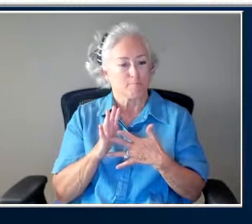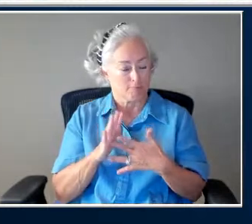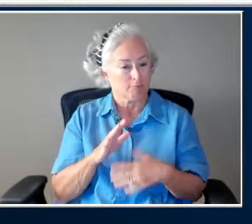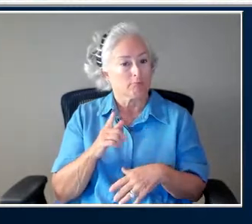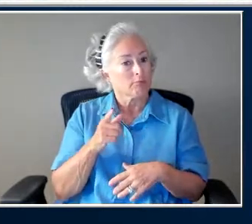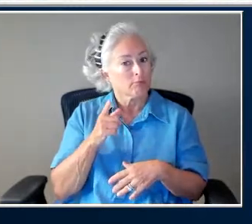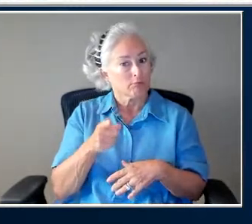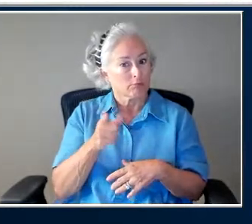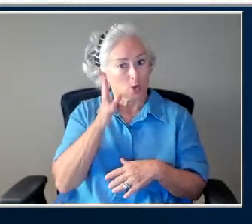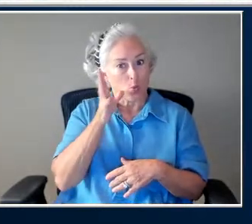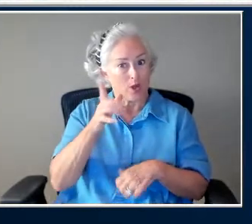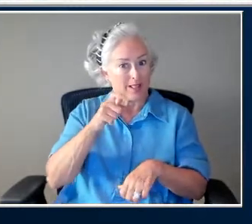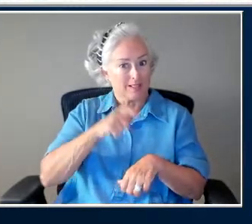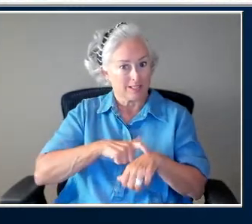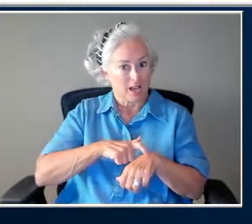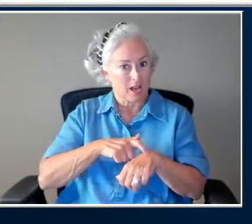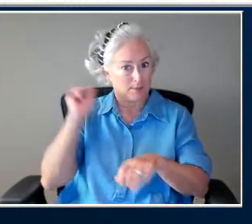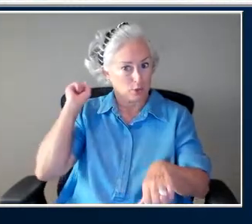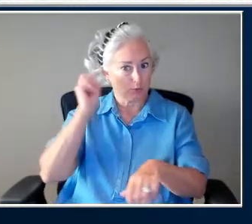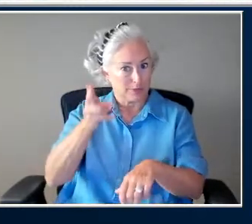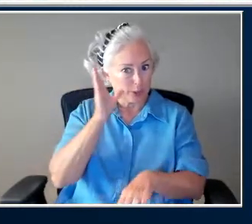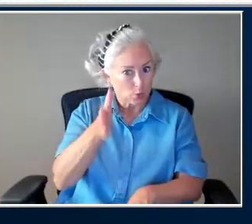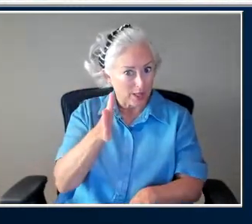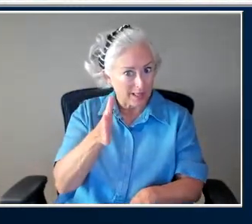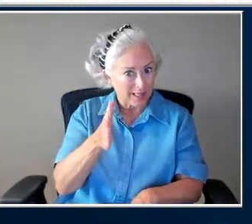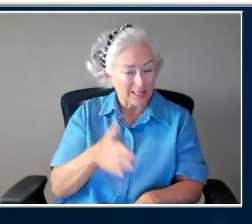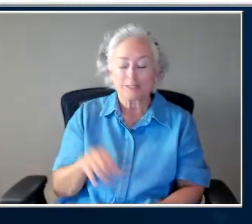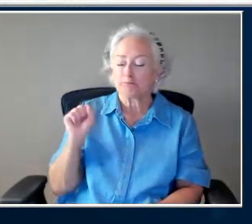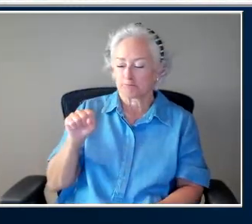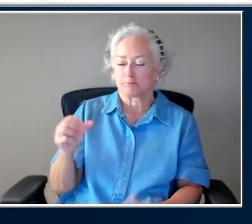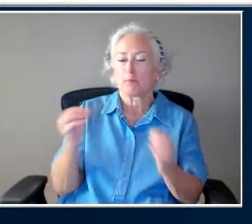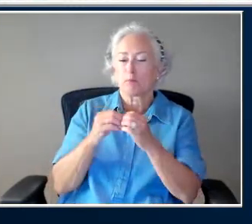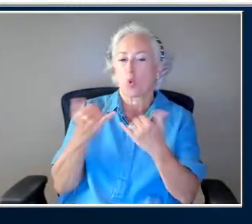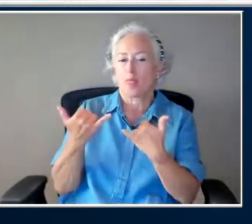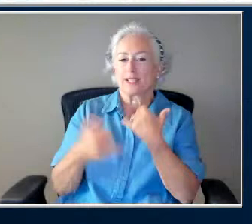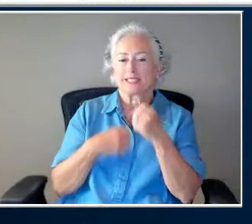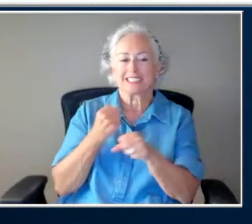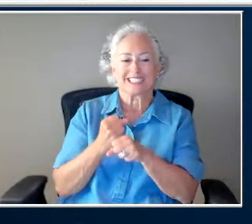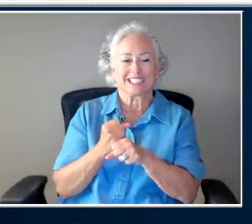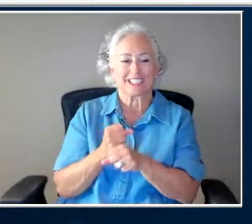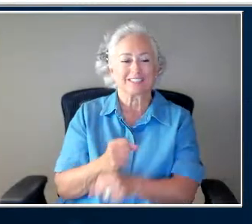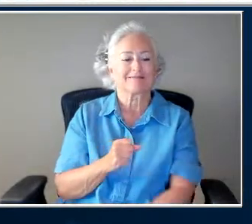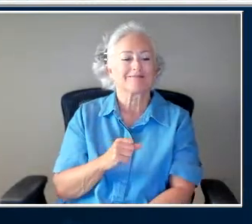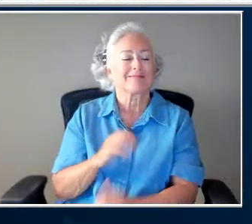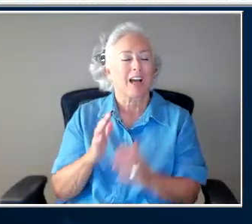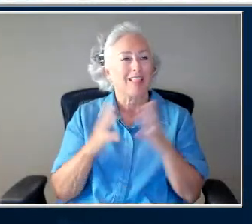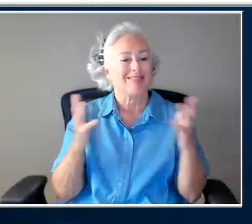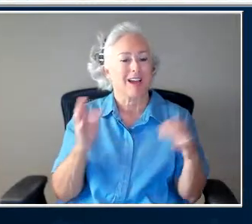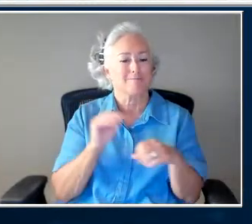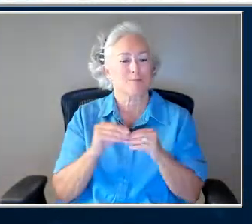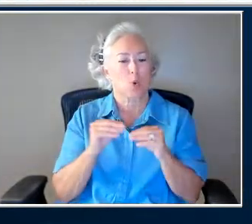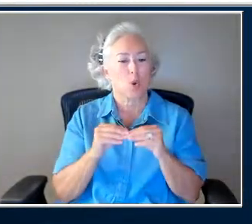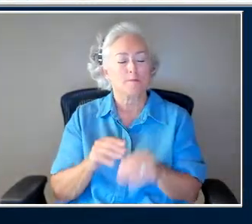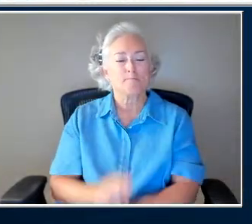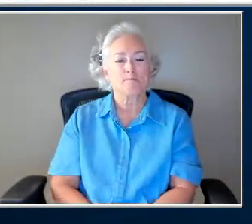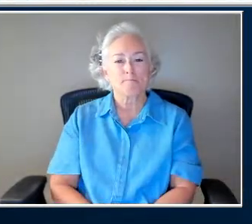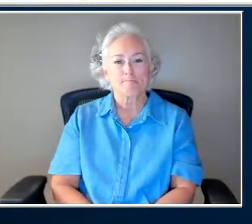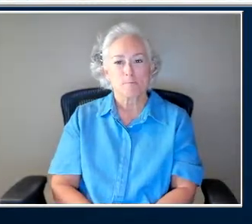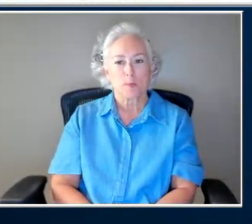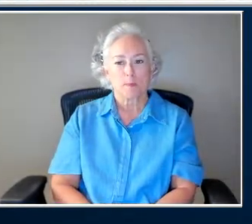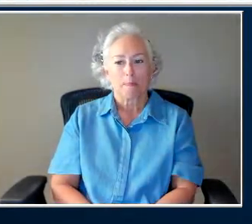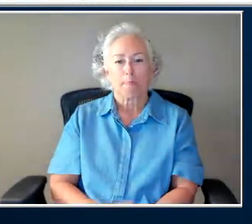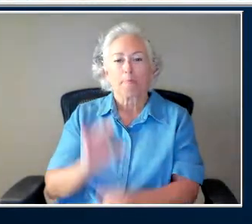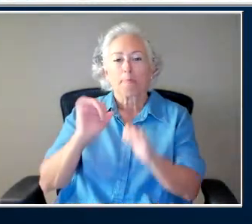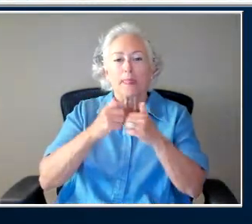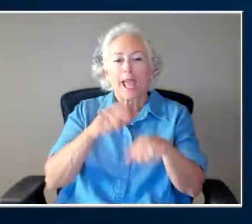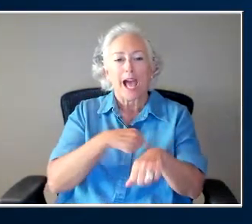on the mound? Yeah, I will a lot more this year. A lot more. How long, Jake, does Cohen have to do the physical therapy